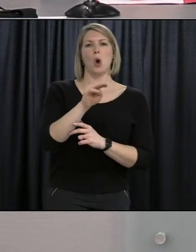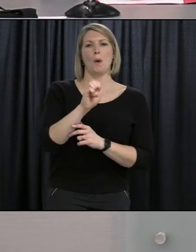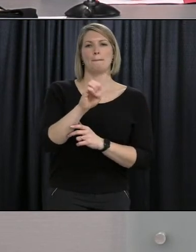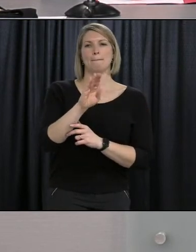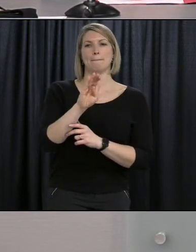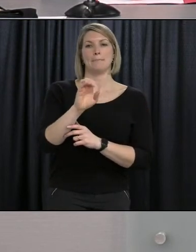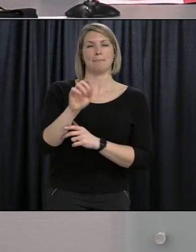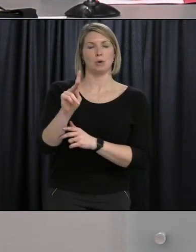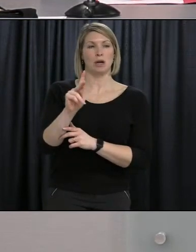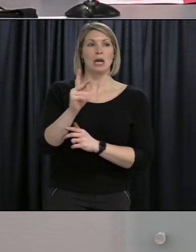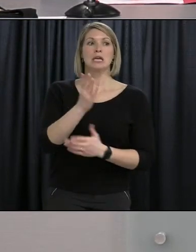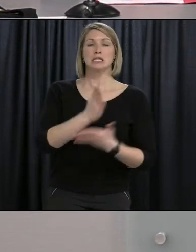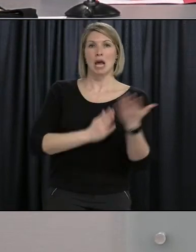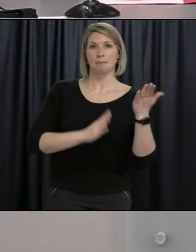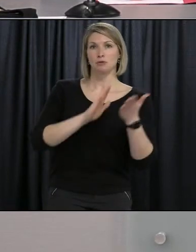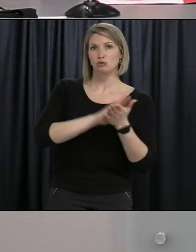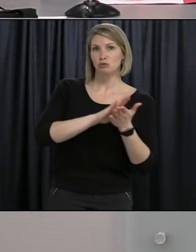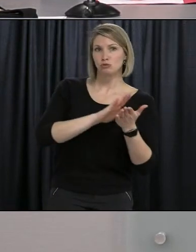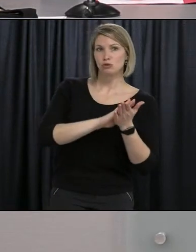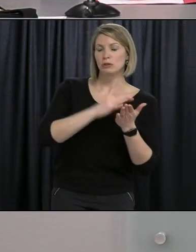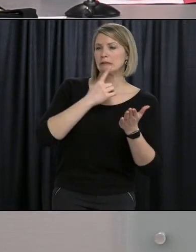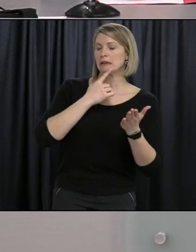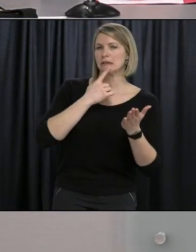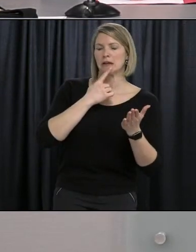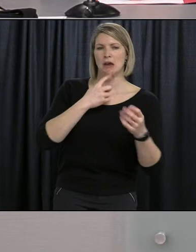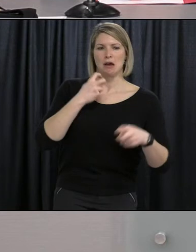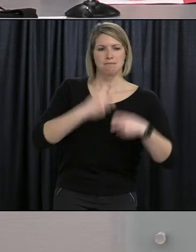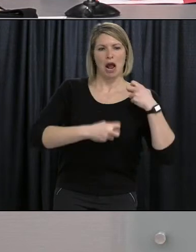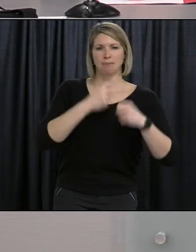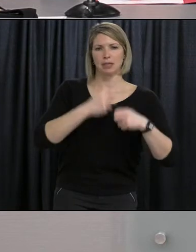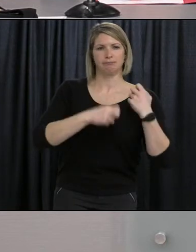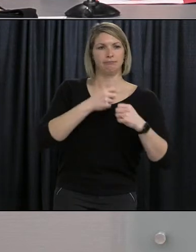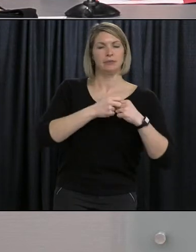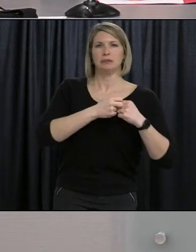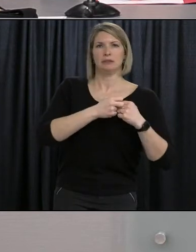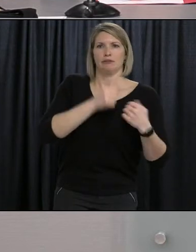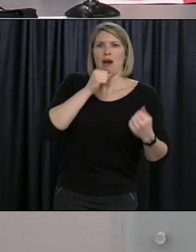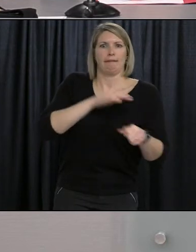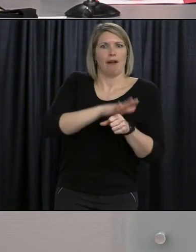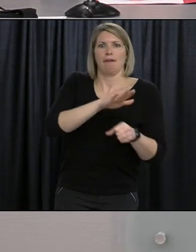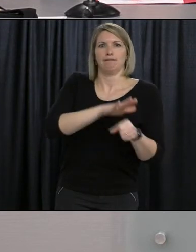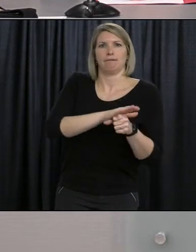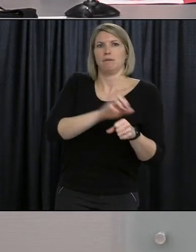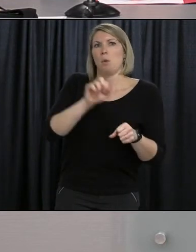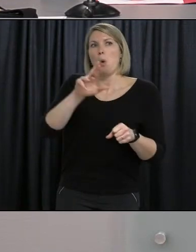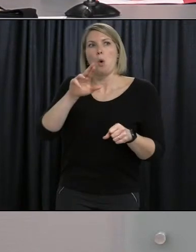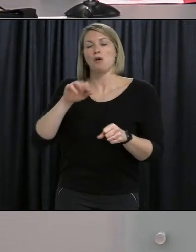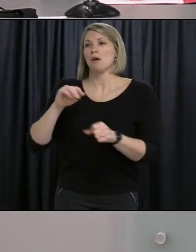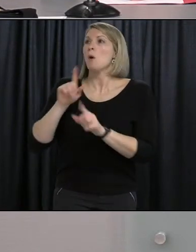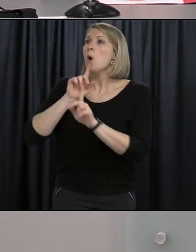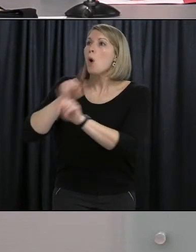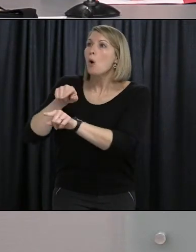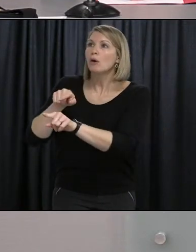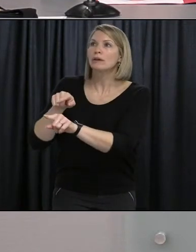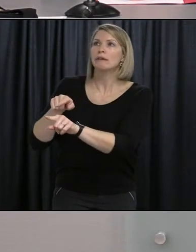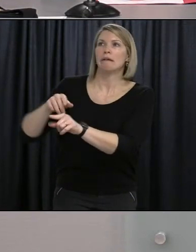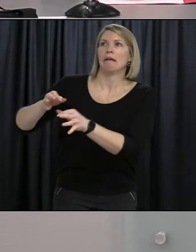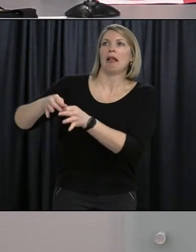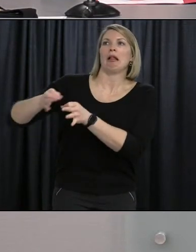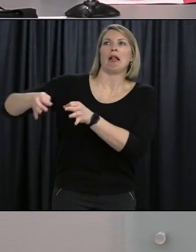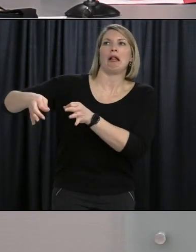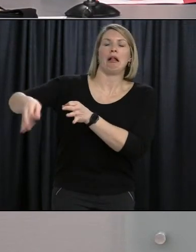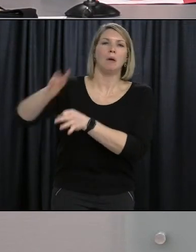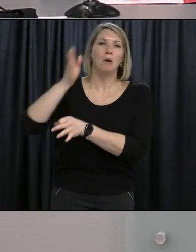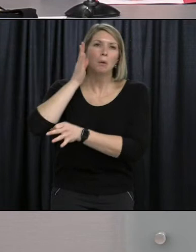school specifically said there's an issue with global supply chain, and others have said they don't have near the number. Some schools with 600 kids and